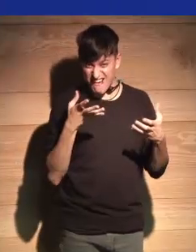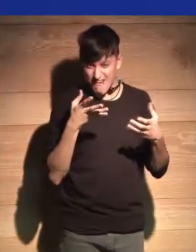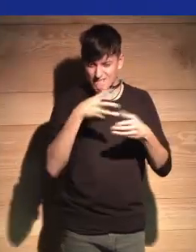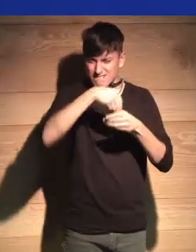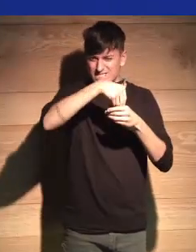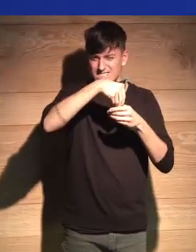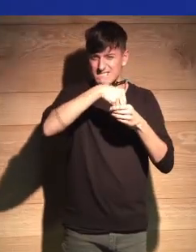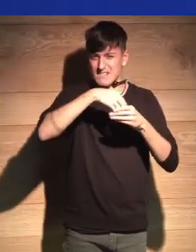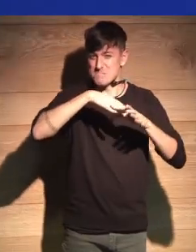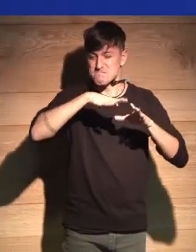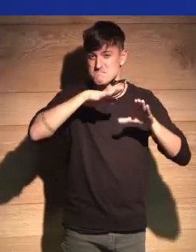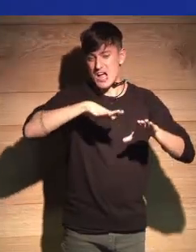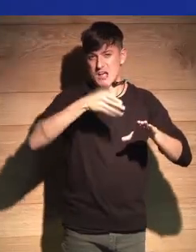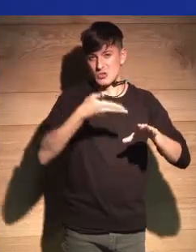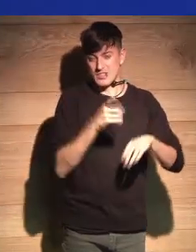etc. amongst women.